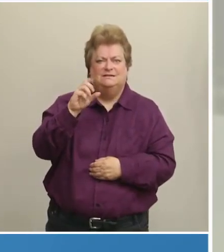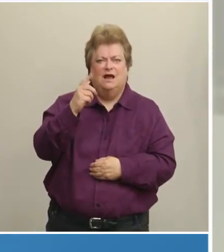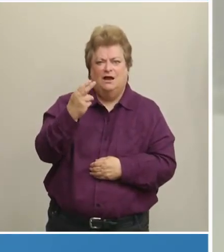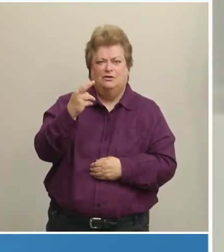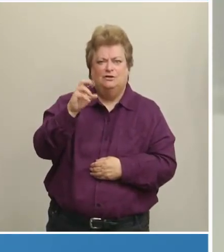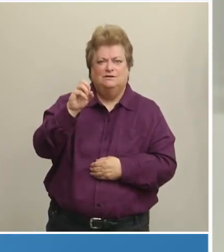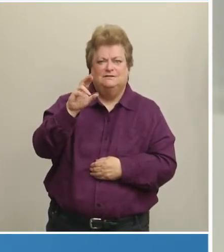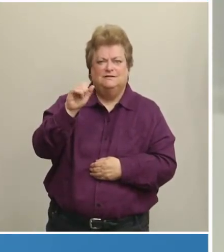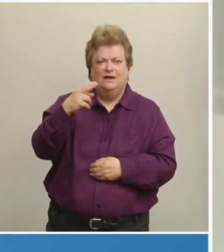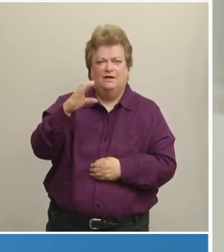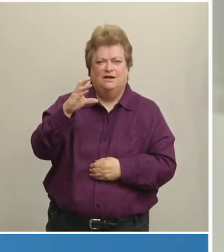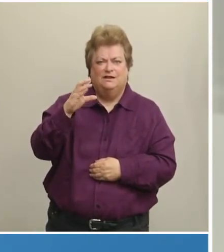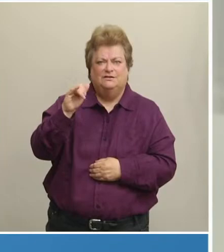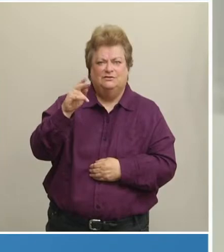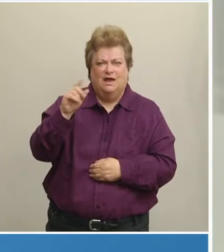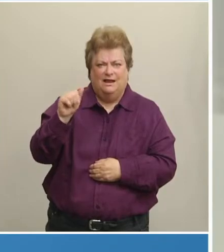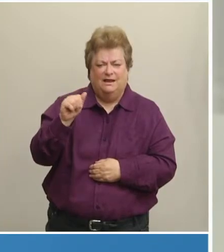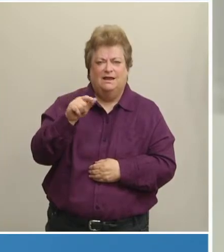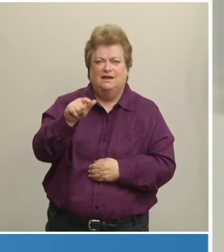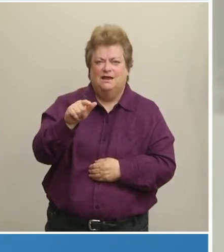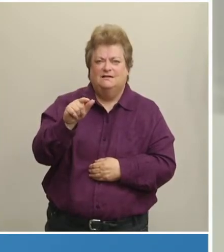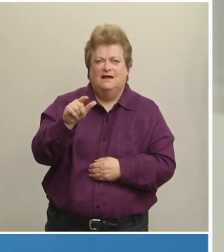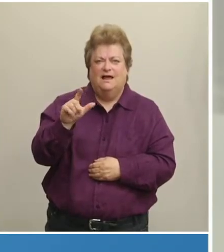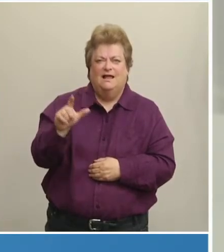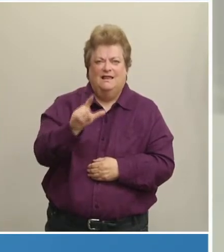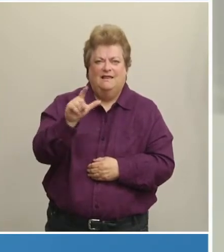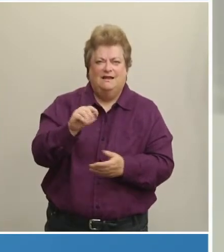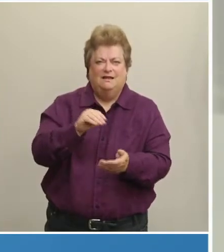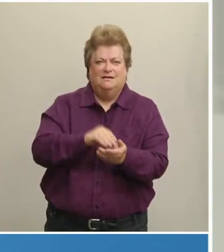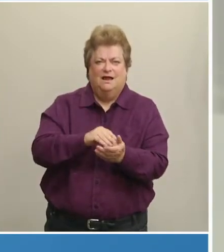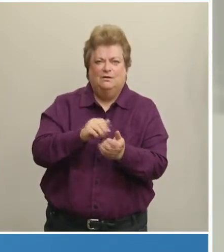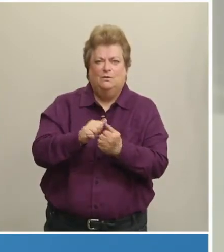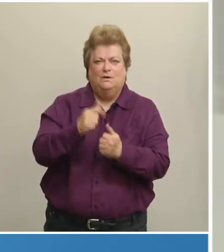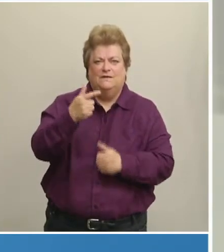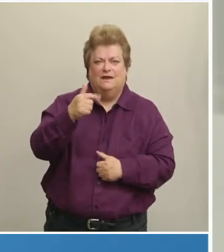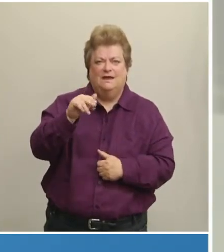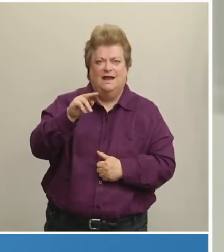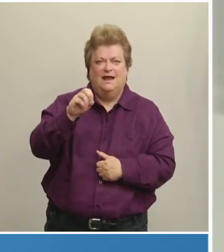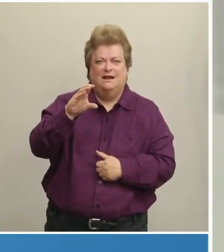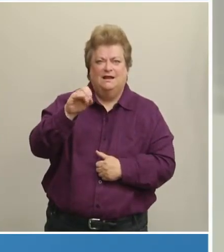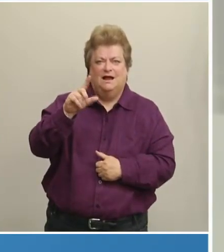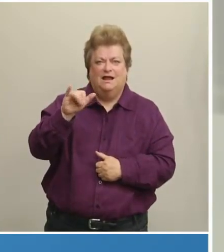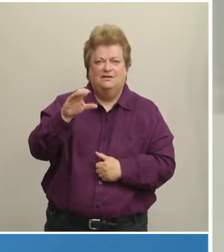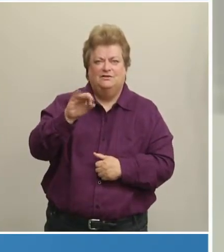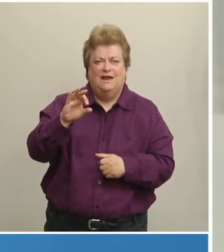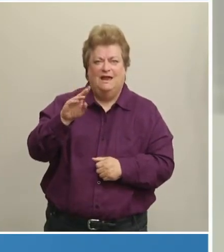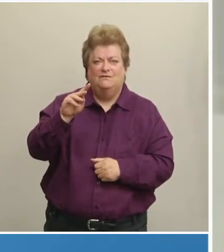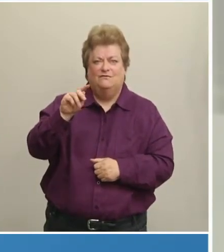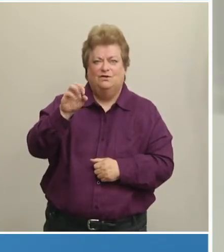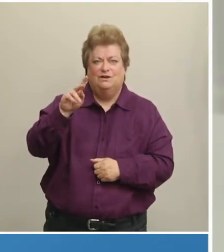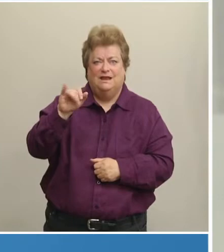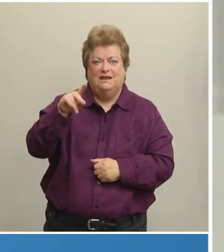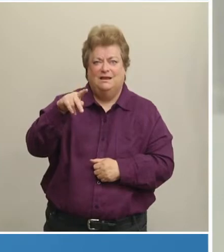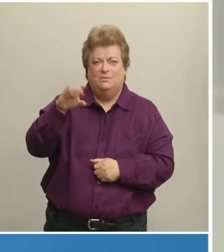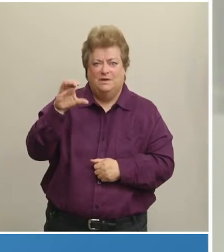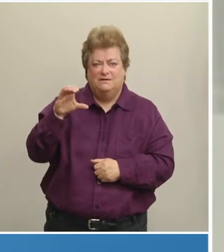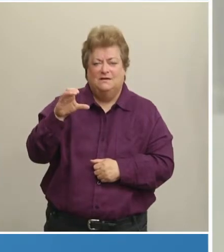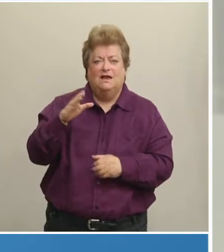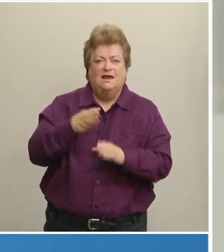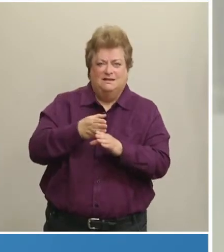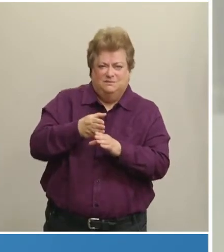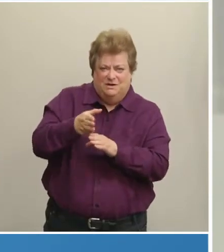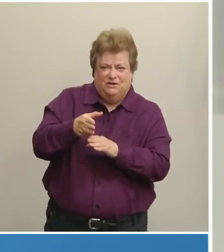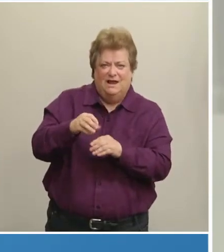us today. She's a Lincoln physician with gynecology and fertility PC and specializes in